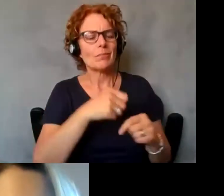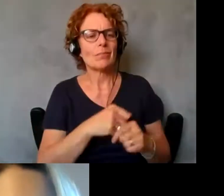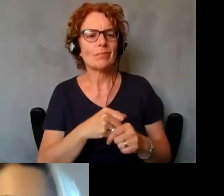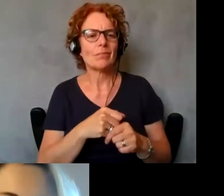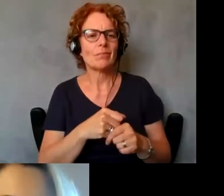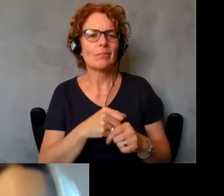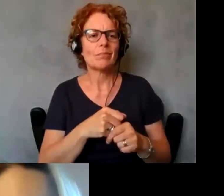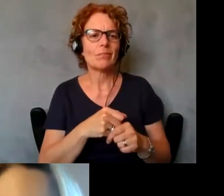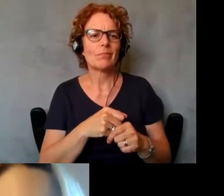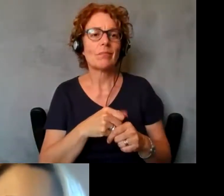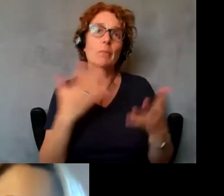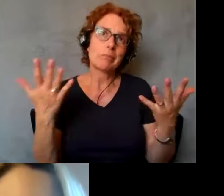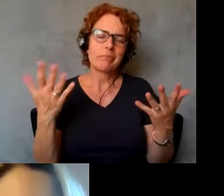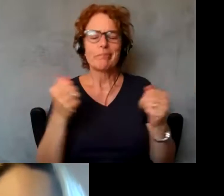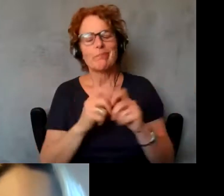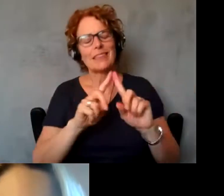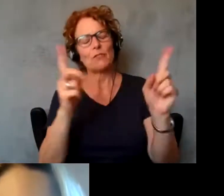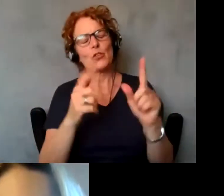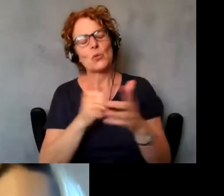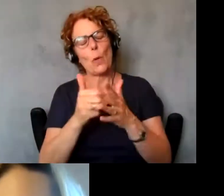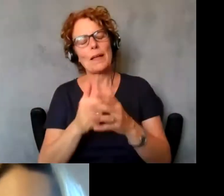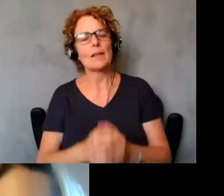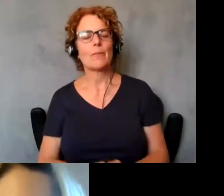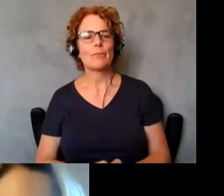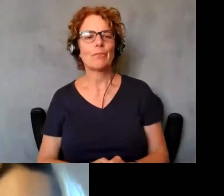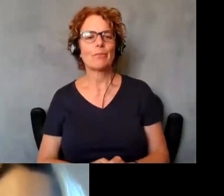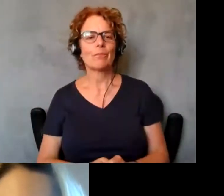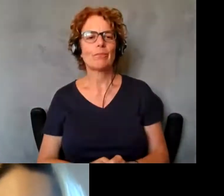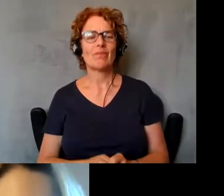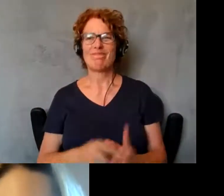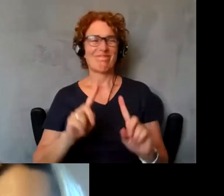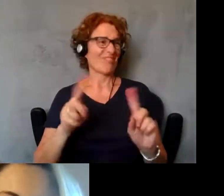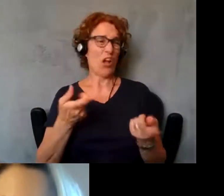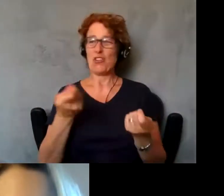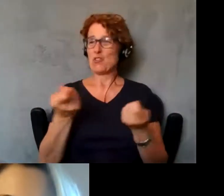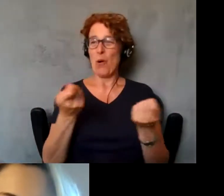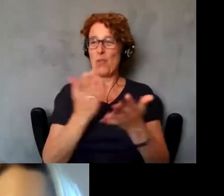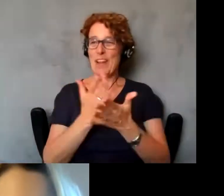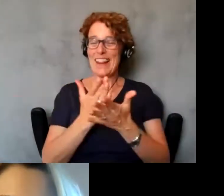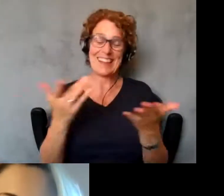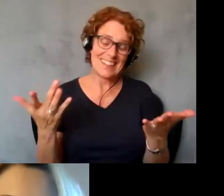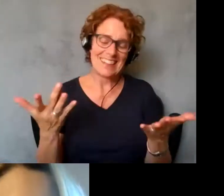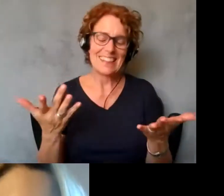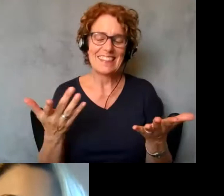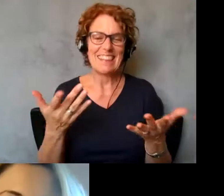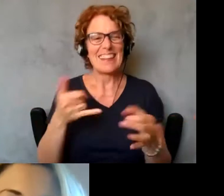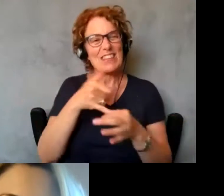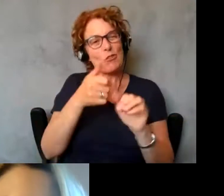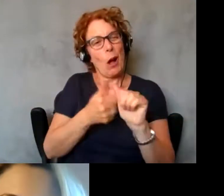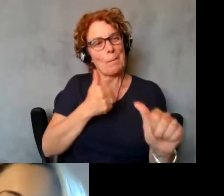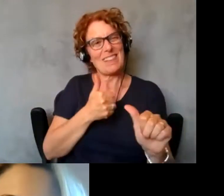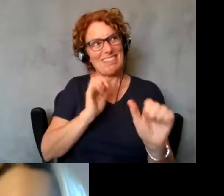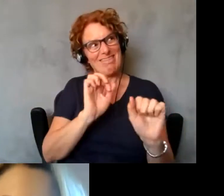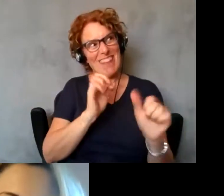So, but anyway, it's a little bit out of our control. As I said, this is quite pharmaceutical driven.